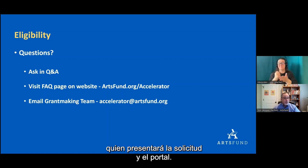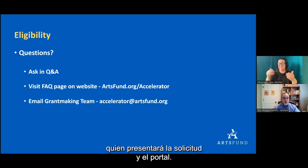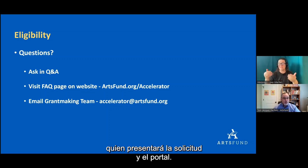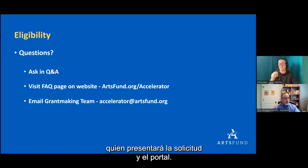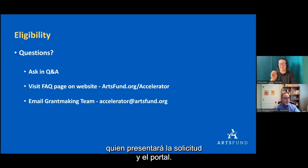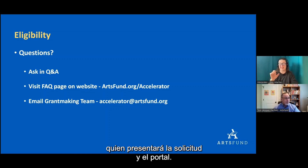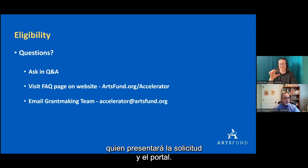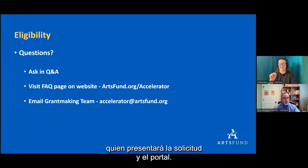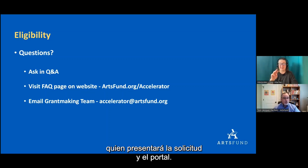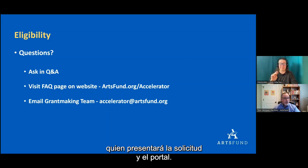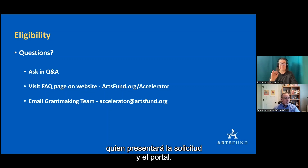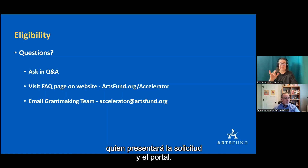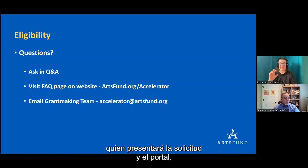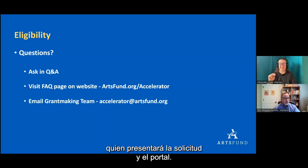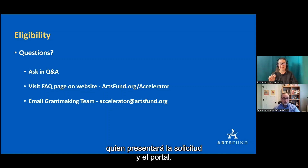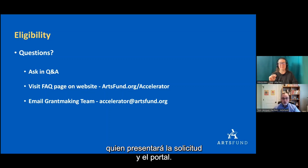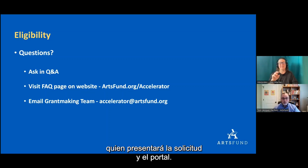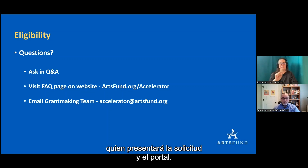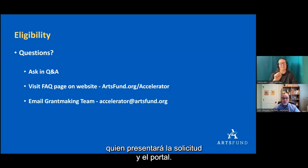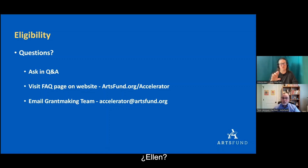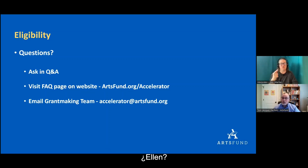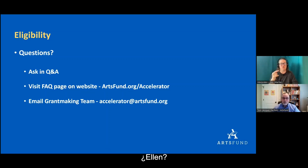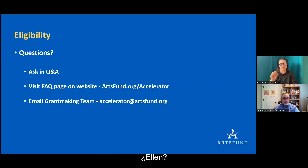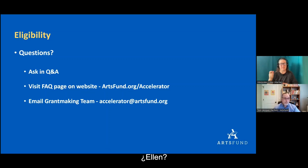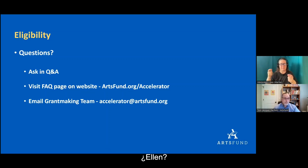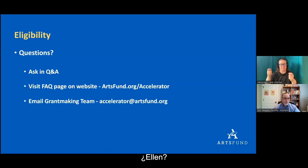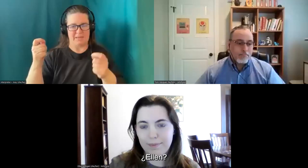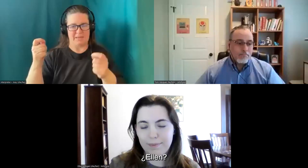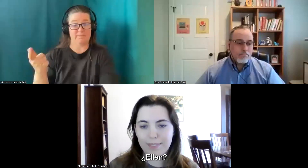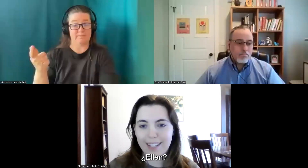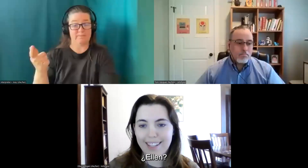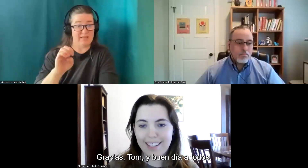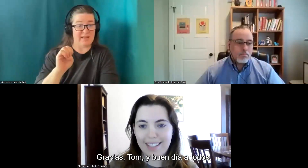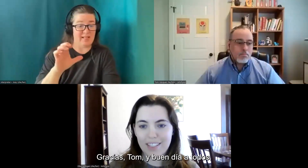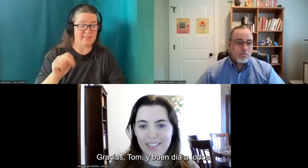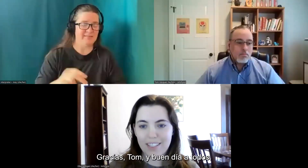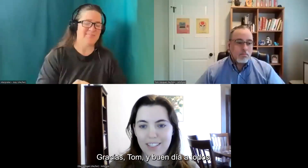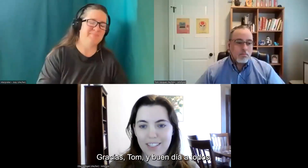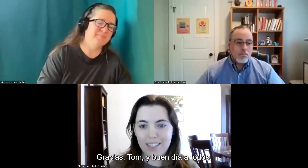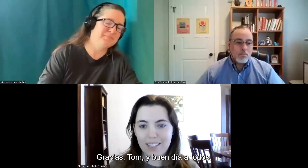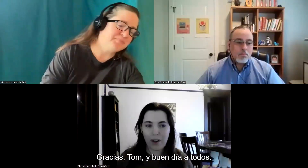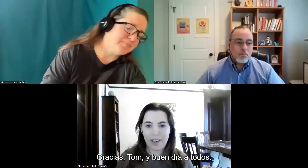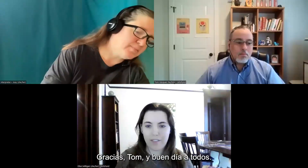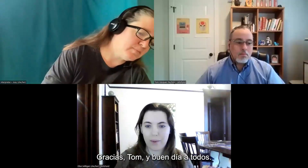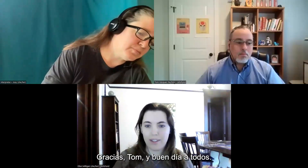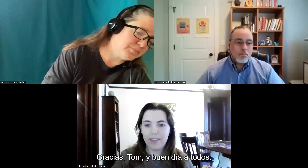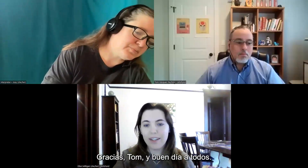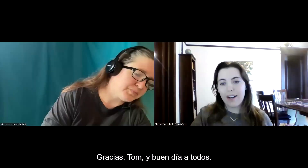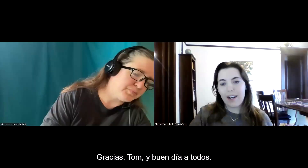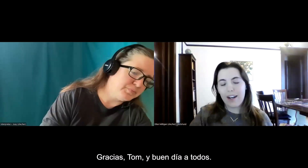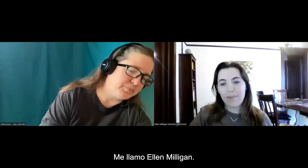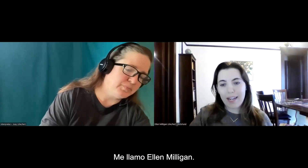who will be presenting our application and the application portal. Ellen? Thanks, Tom, and good morning,